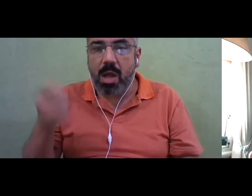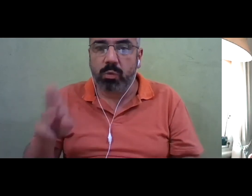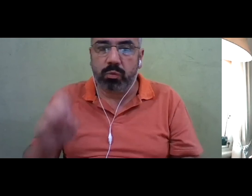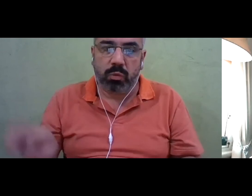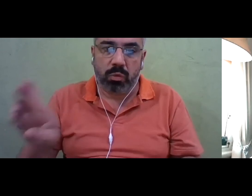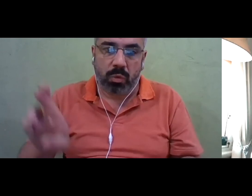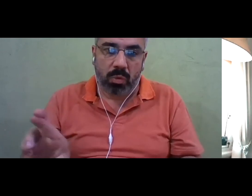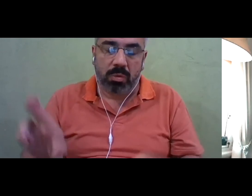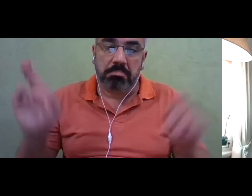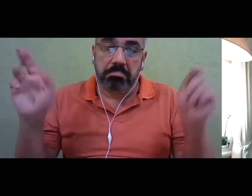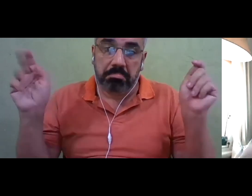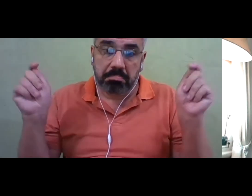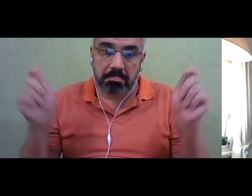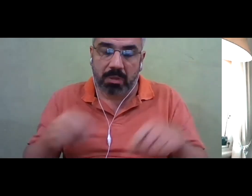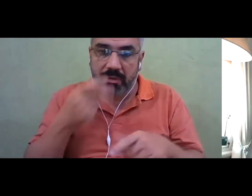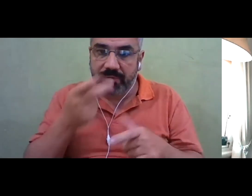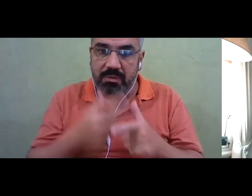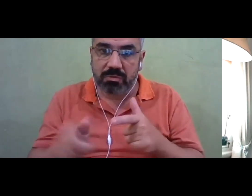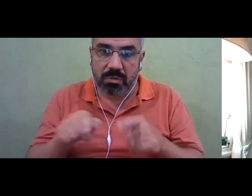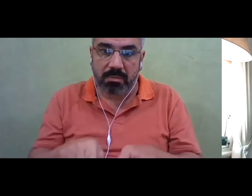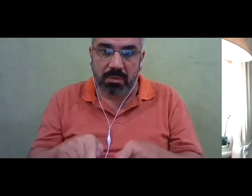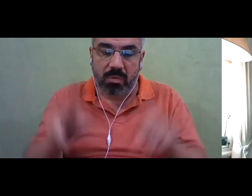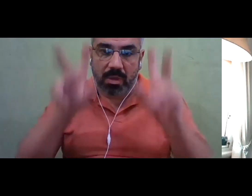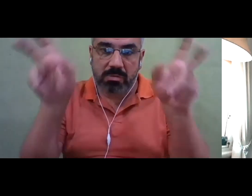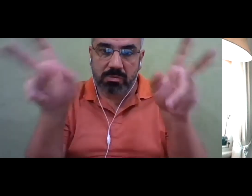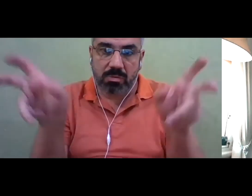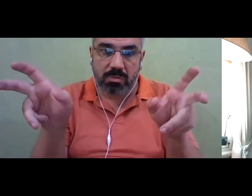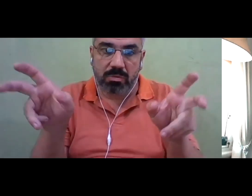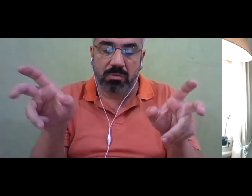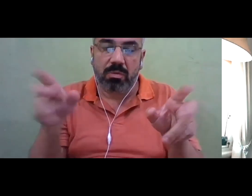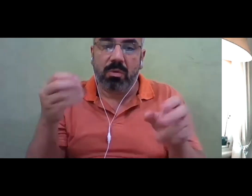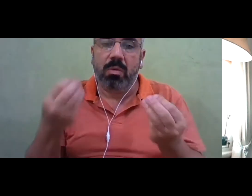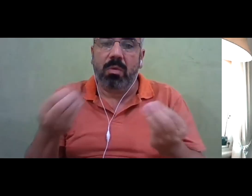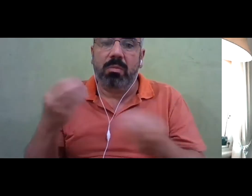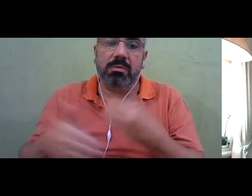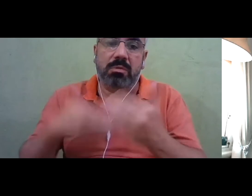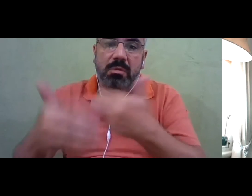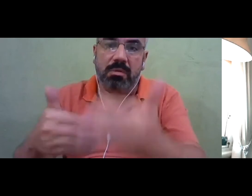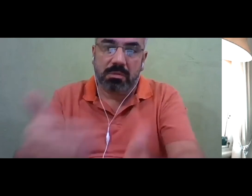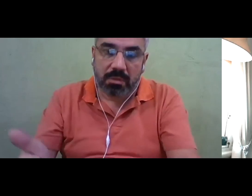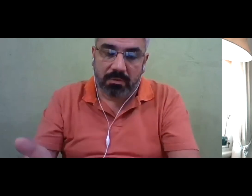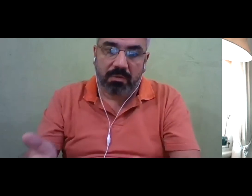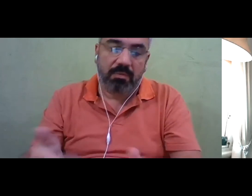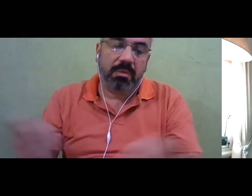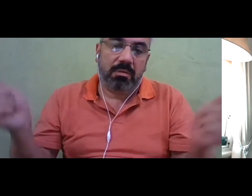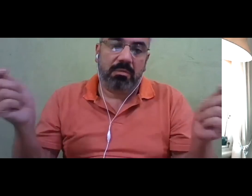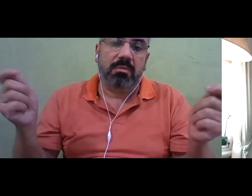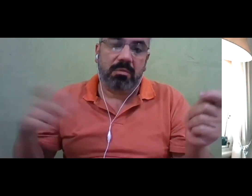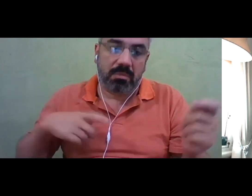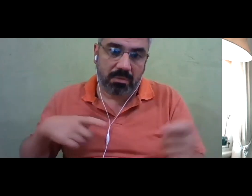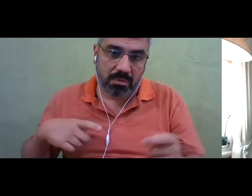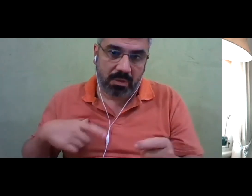century. But he didn't. Everyone developed it a bit more, right? Made it more precise. So